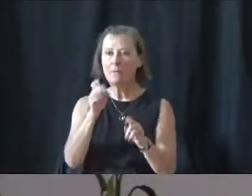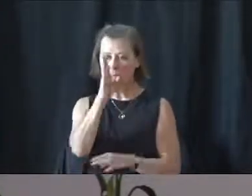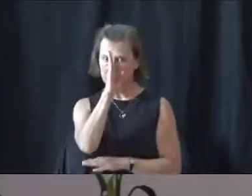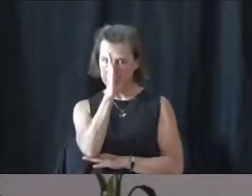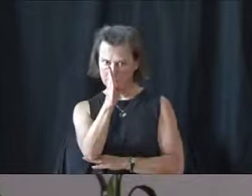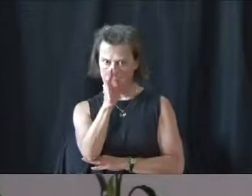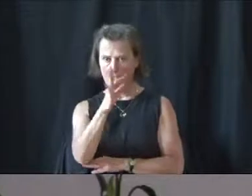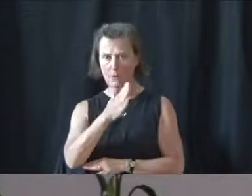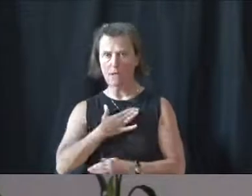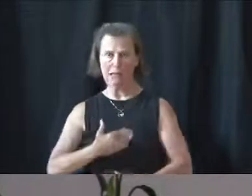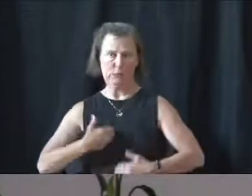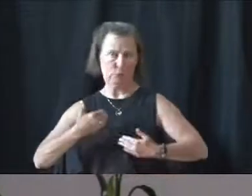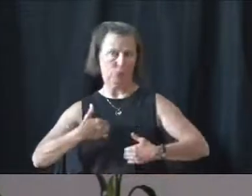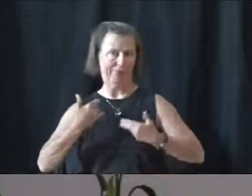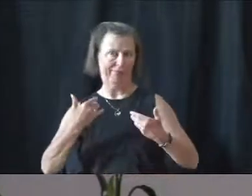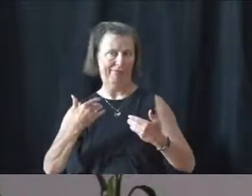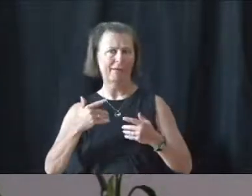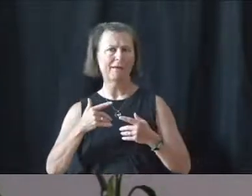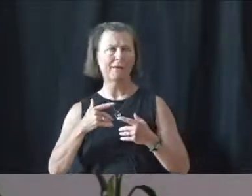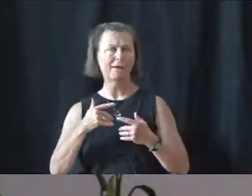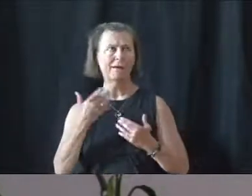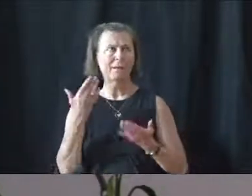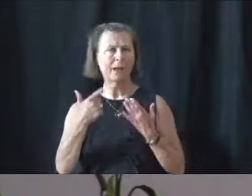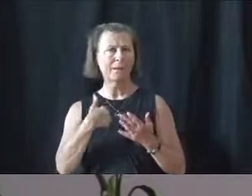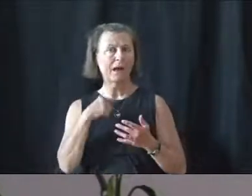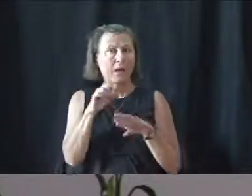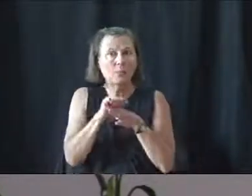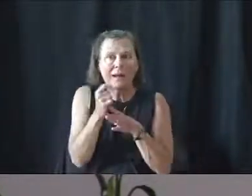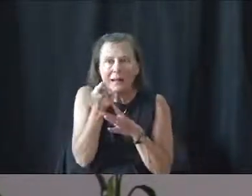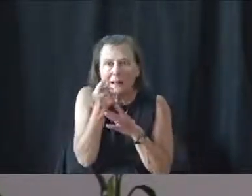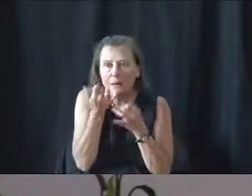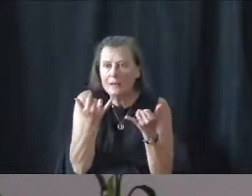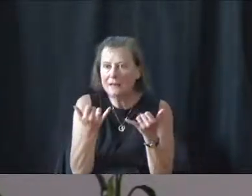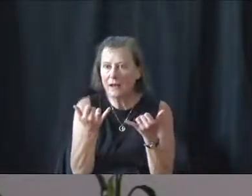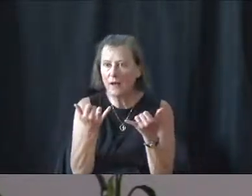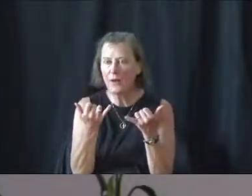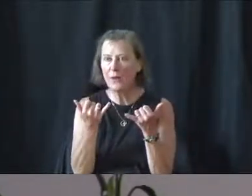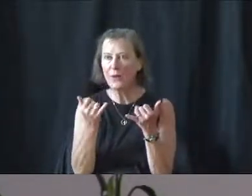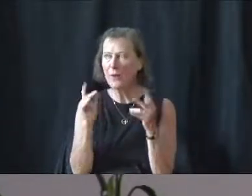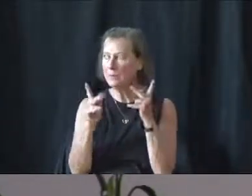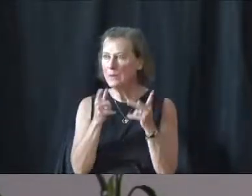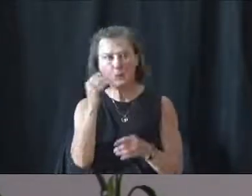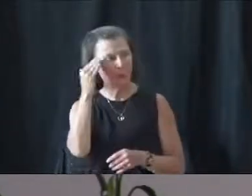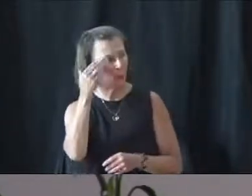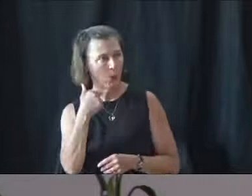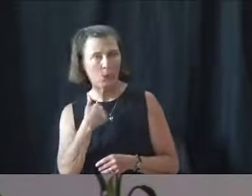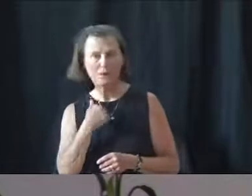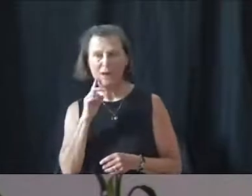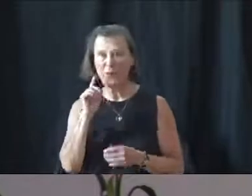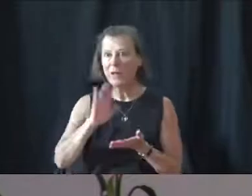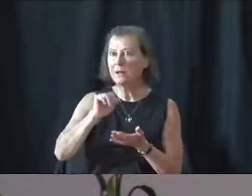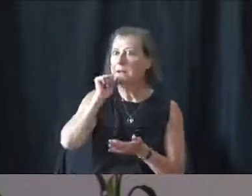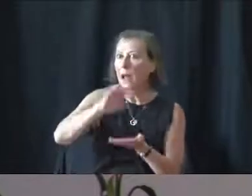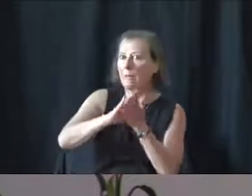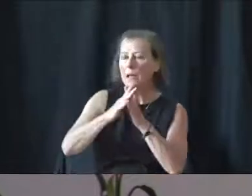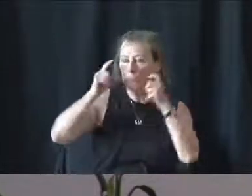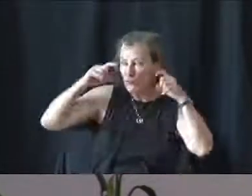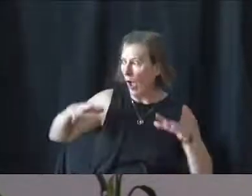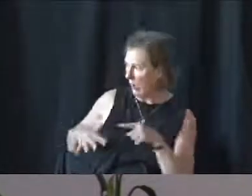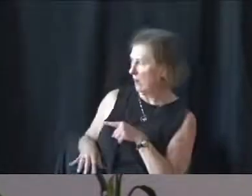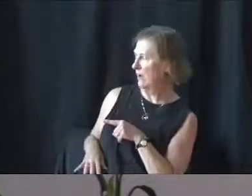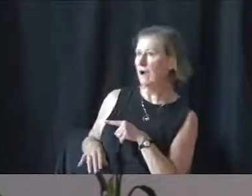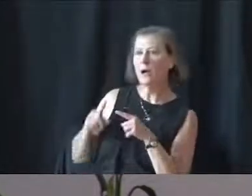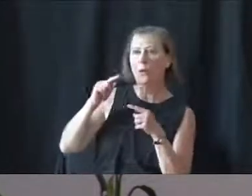But maybe I should practice a little now, so people who know me are not too shocked and surprised